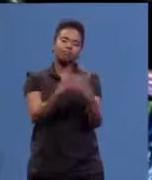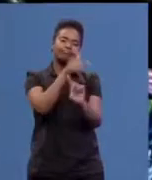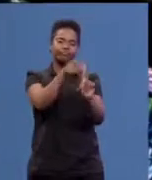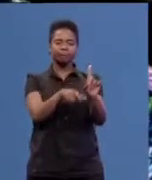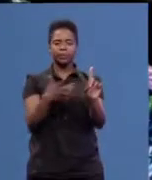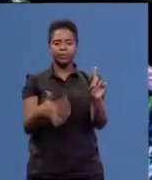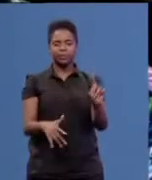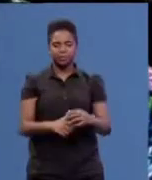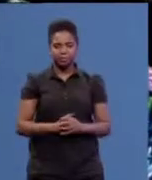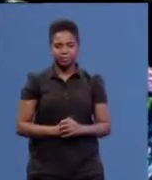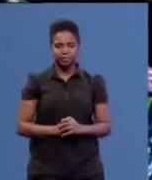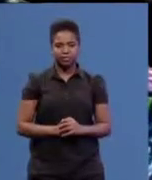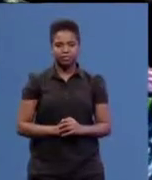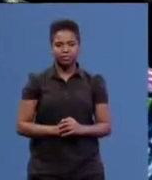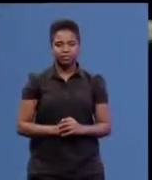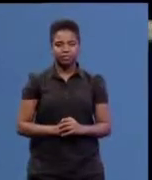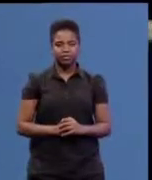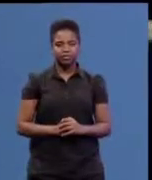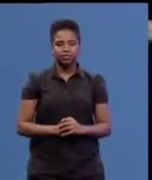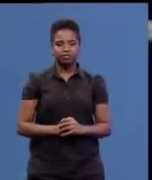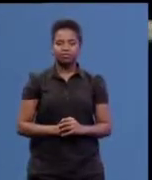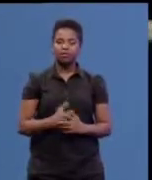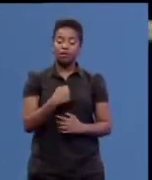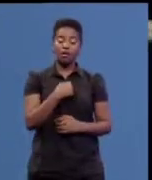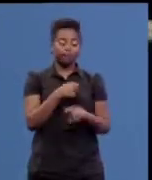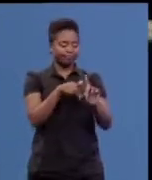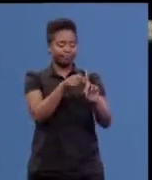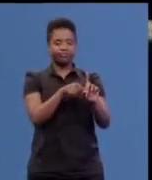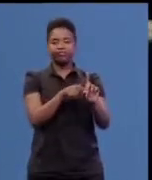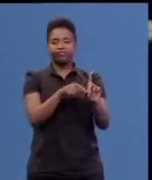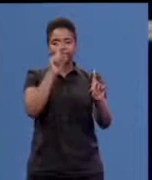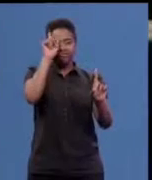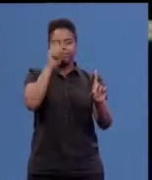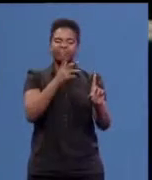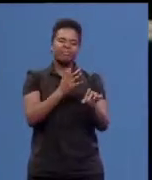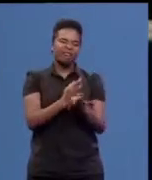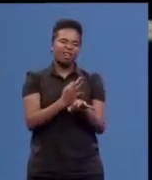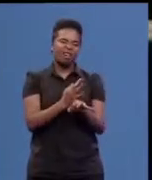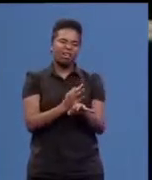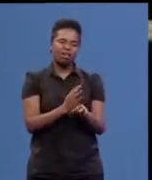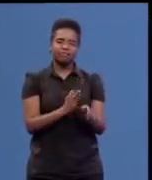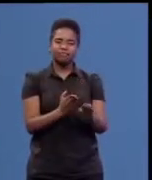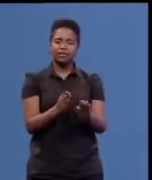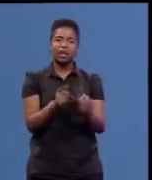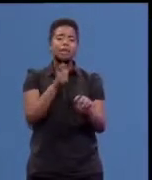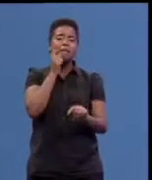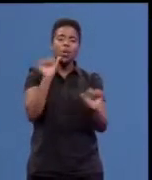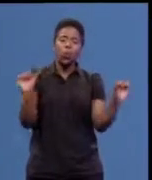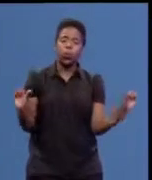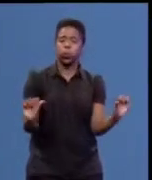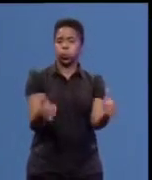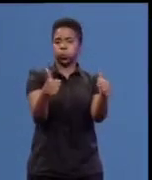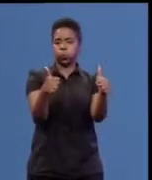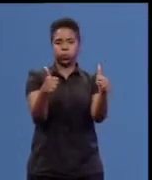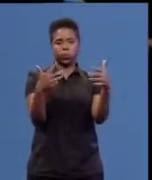freedom has set us all free. We've lost a father. We've lost a great man. And we own